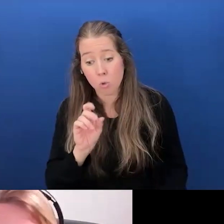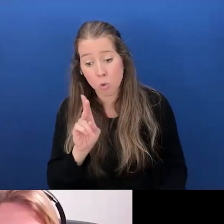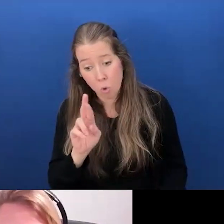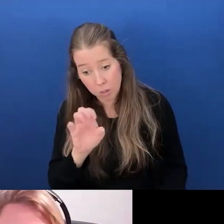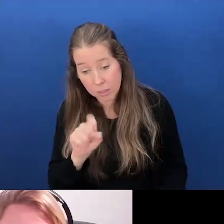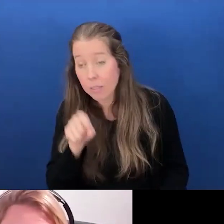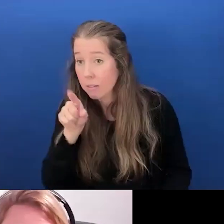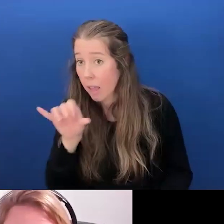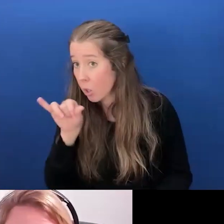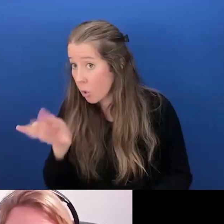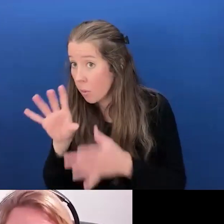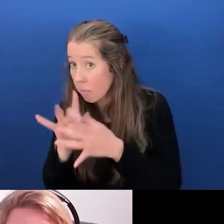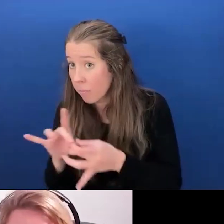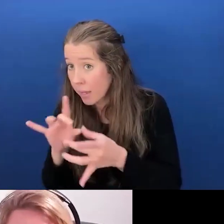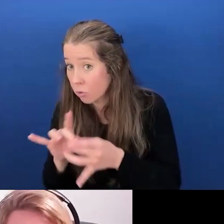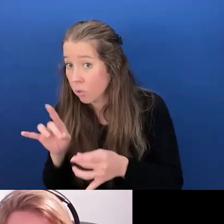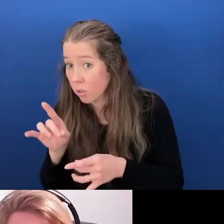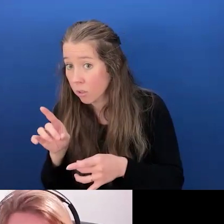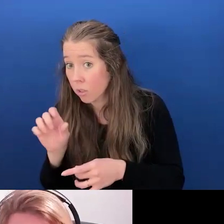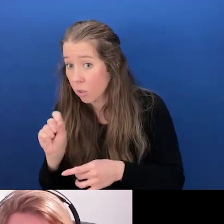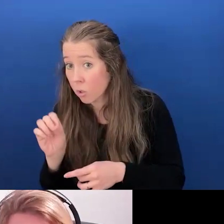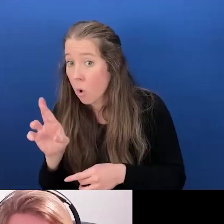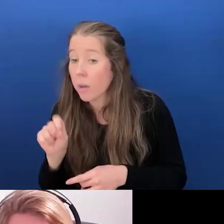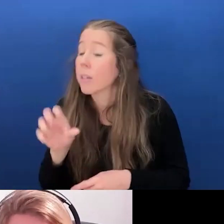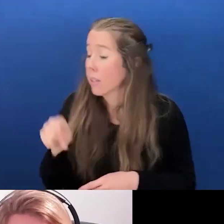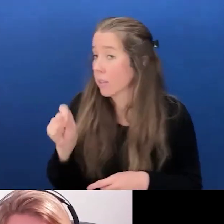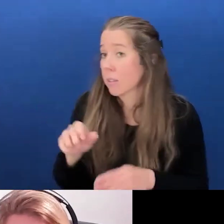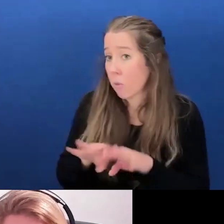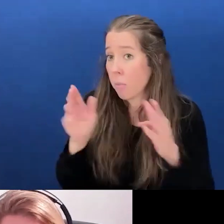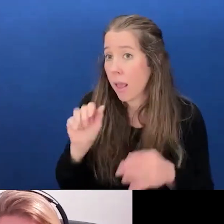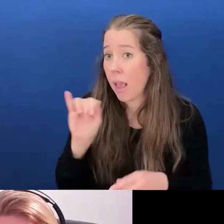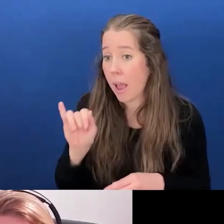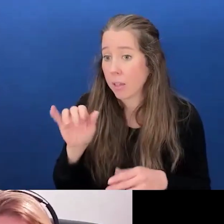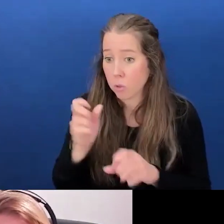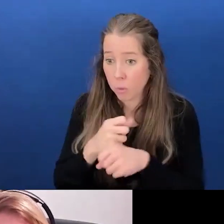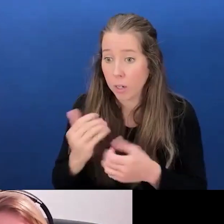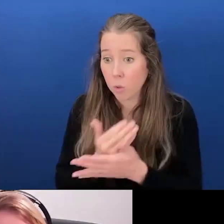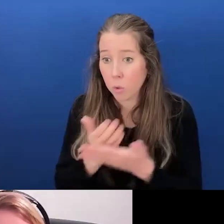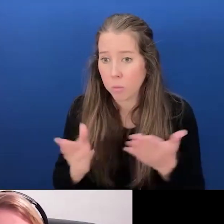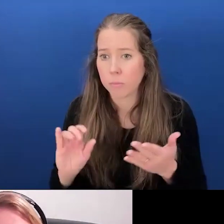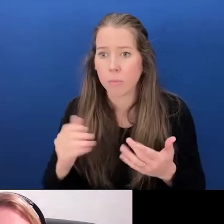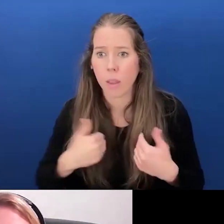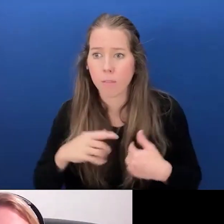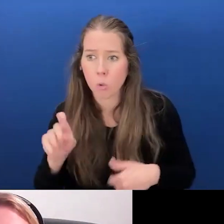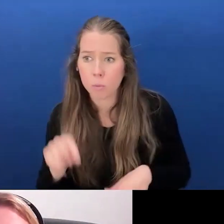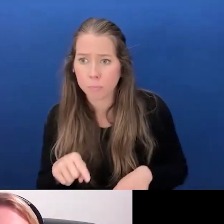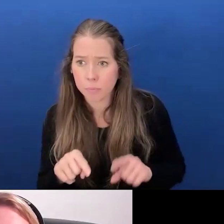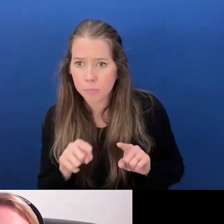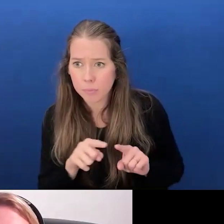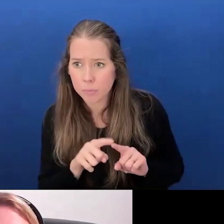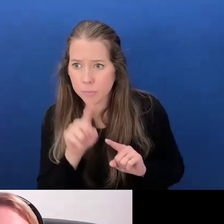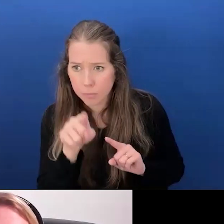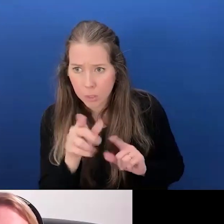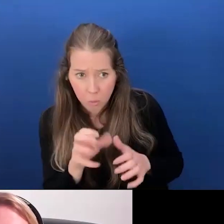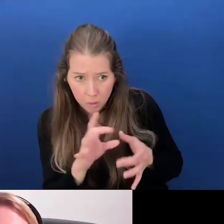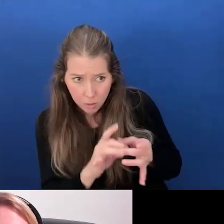sources. I don't know if you want to chat about. And OpenAI is actually working with a lot of news stuff too as well. So sorry. Can I ask one question? Yes. You want to just say